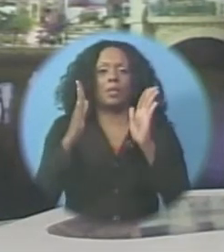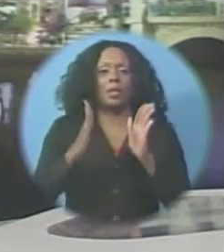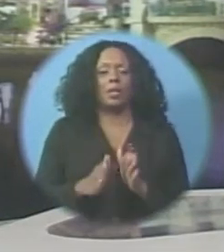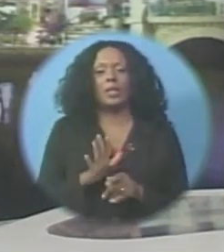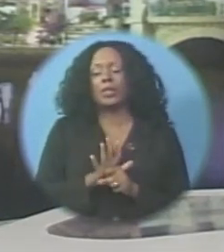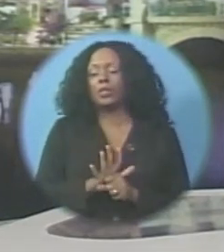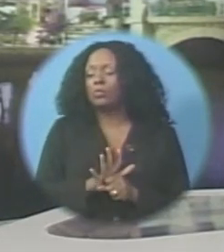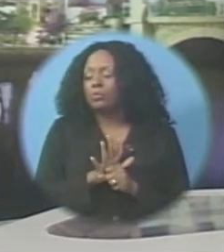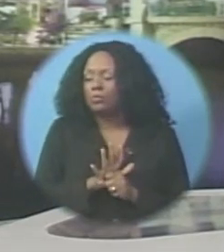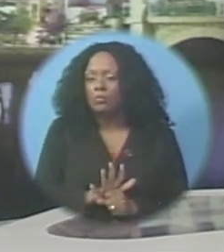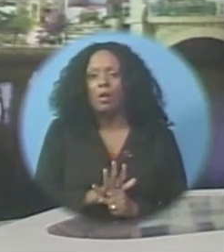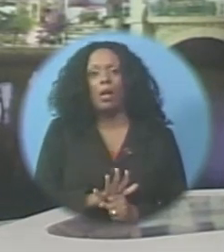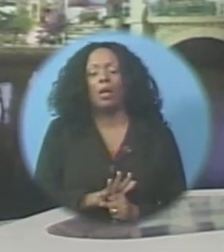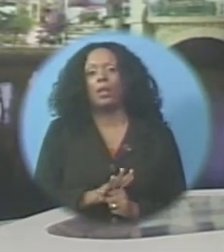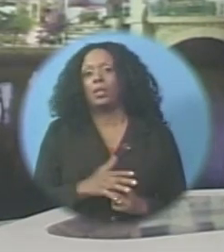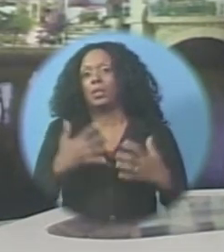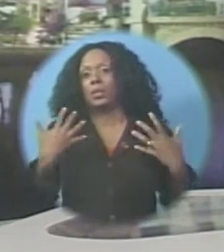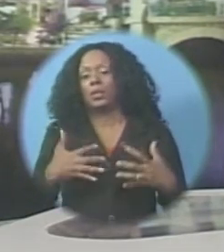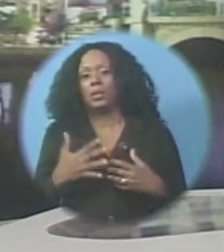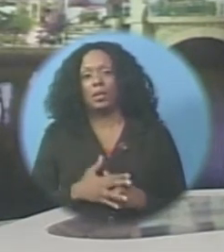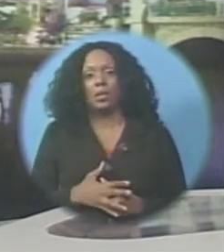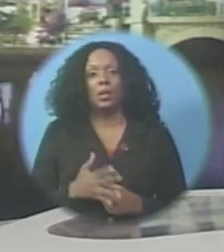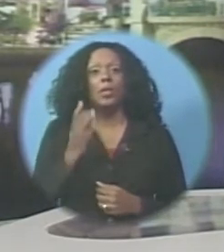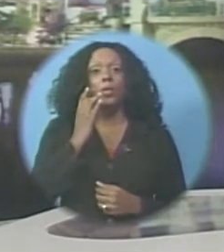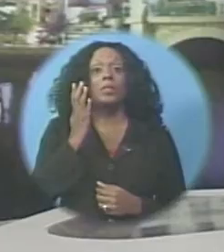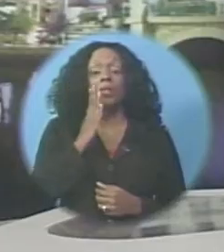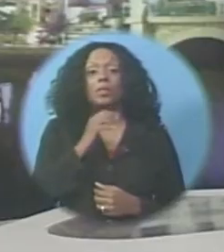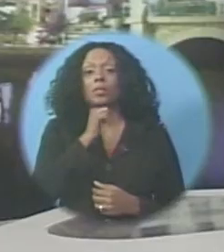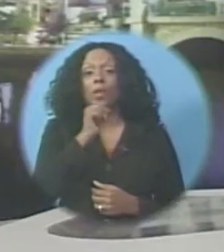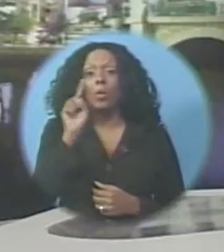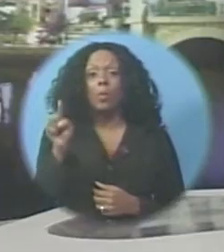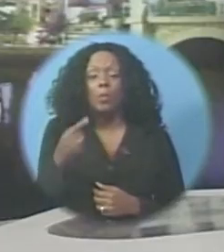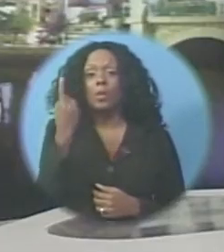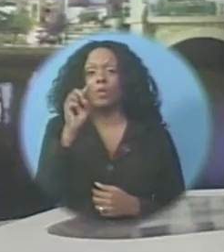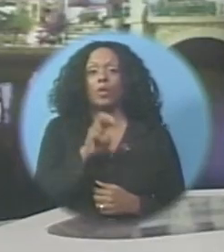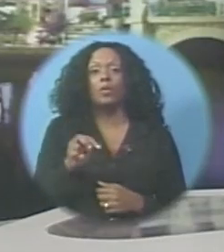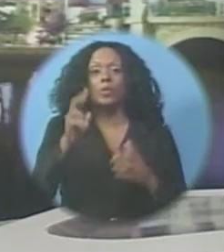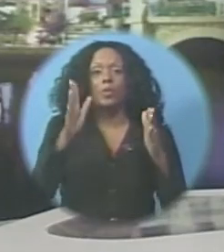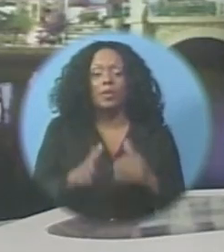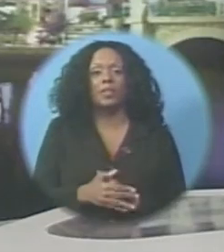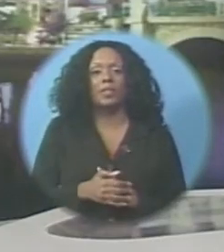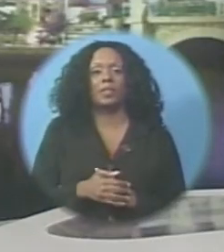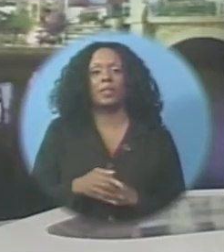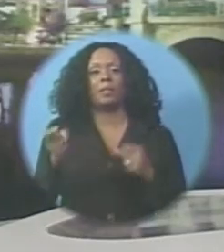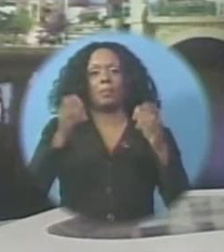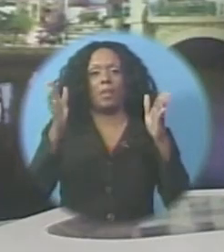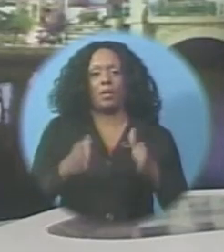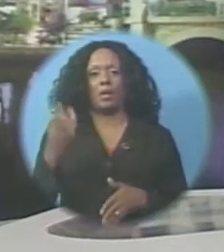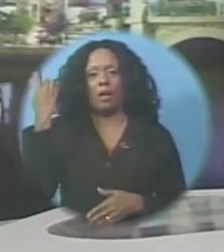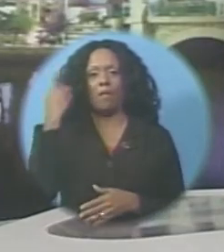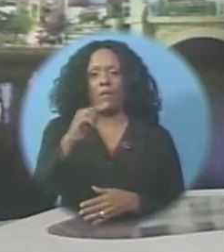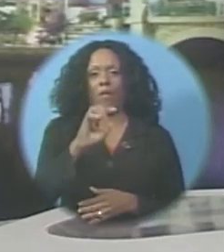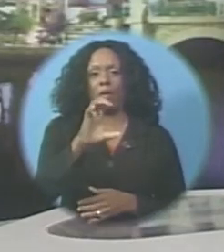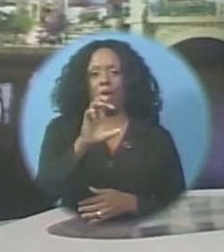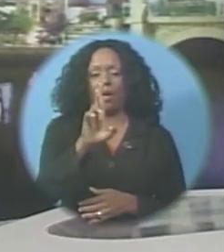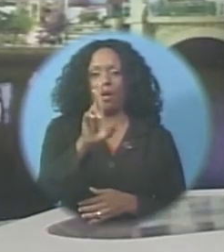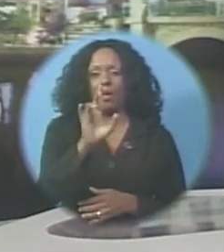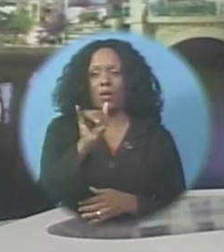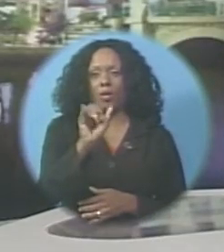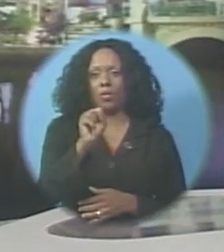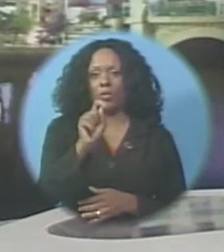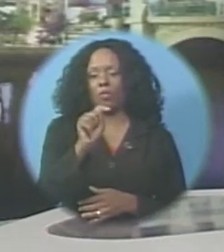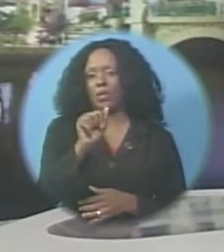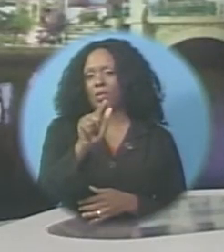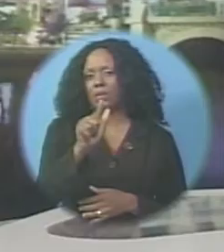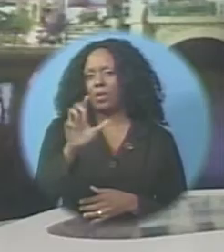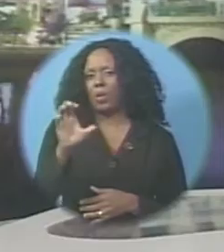again stressing hotels are not just for tourists. In fact, General Manager of Crystal Cove Hotel, Sophia Babb, says it's